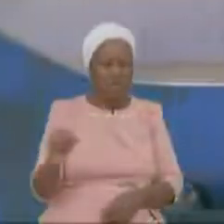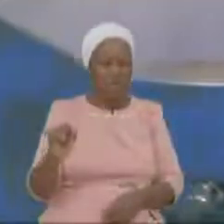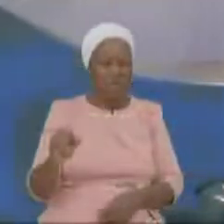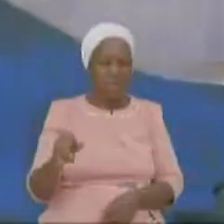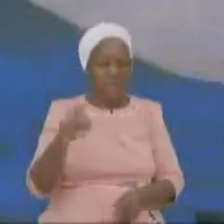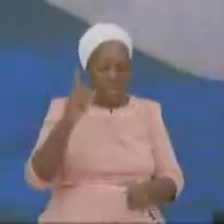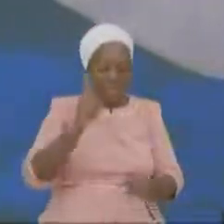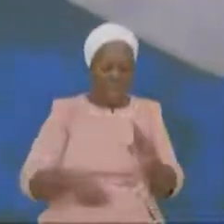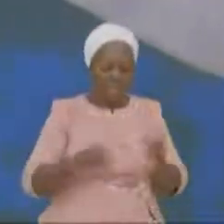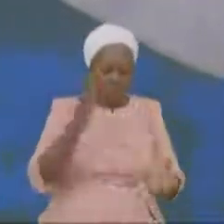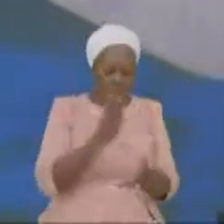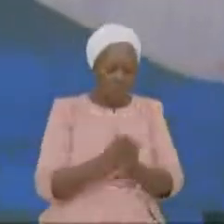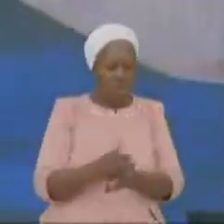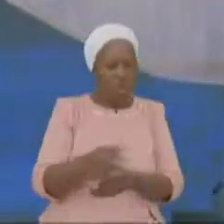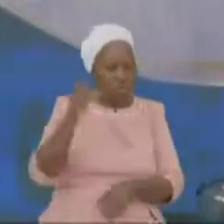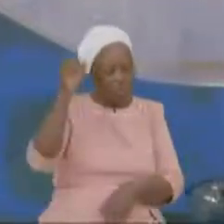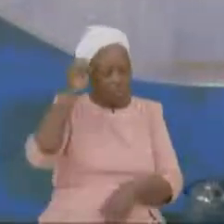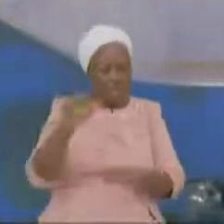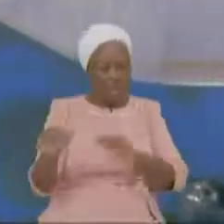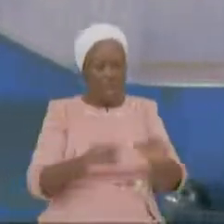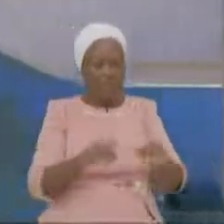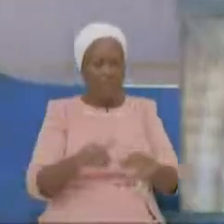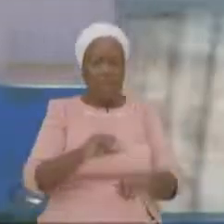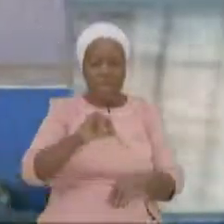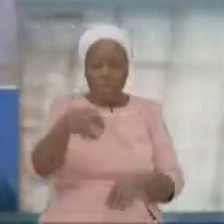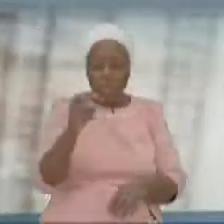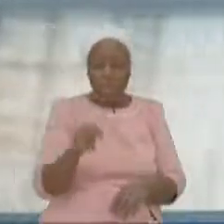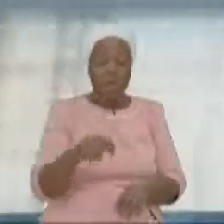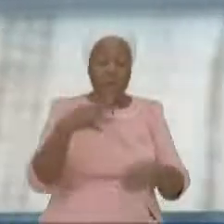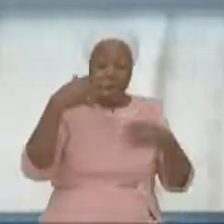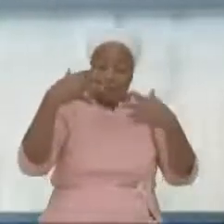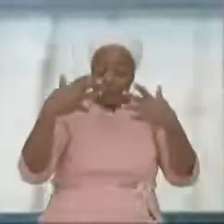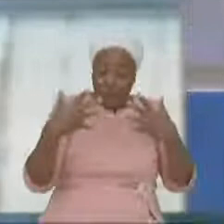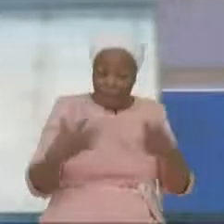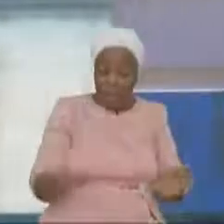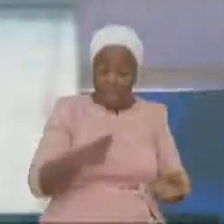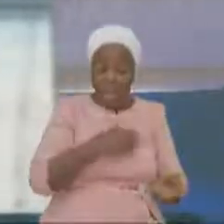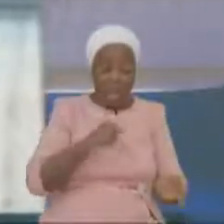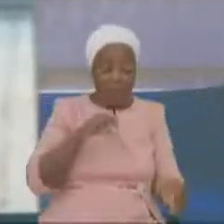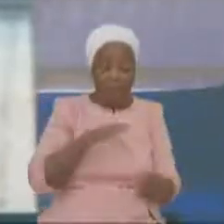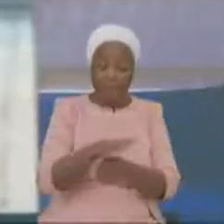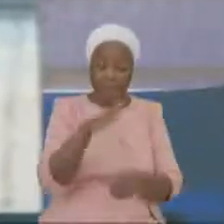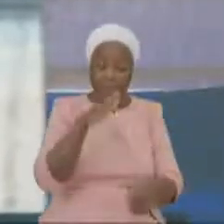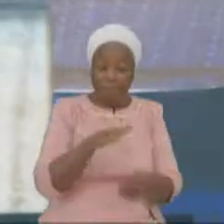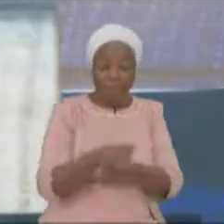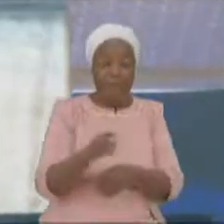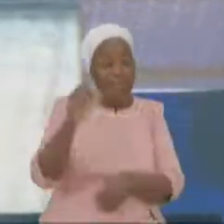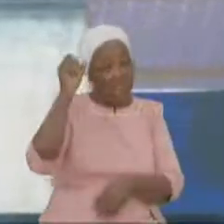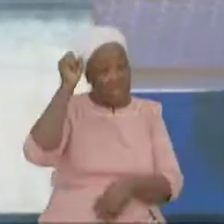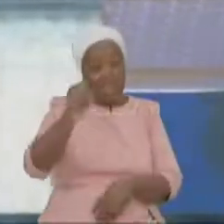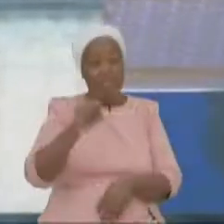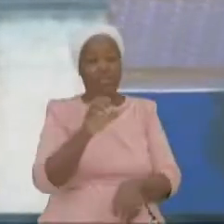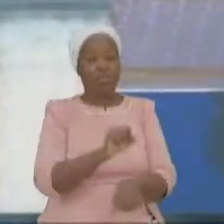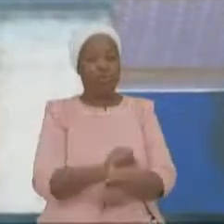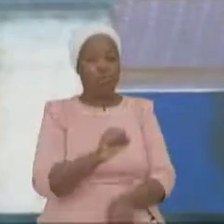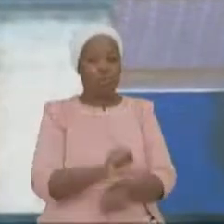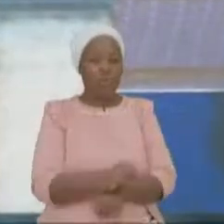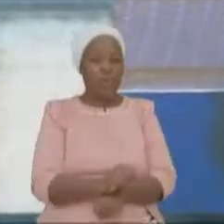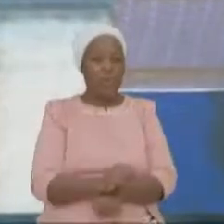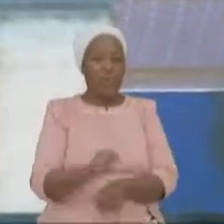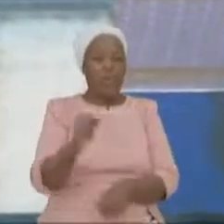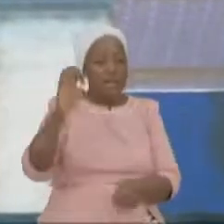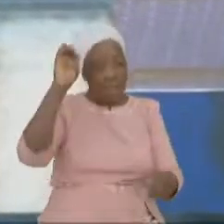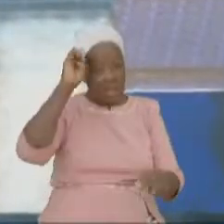his activity. John finished and fulfilled his course. He